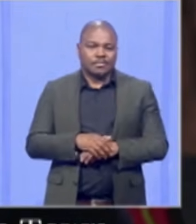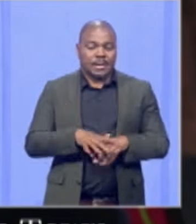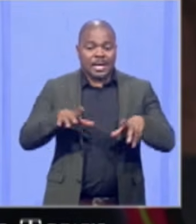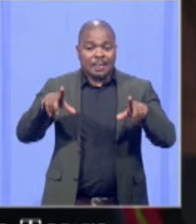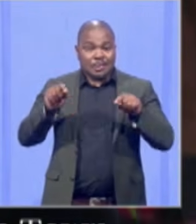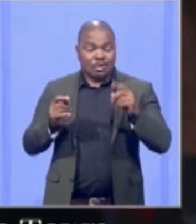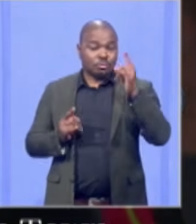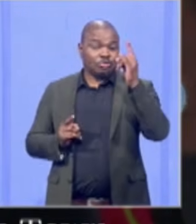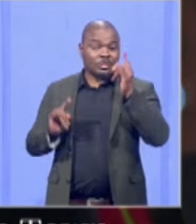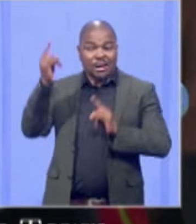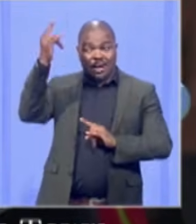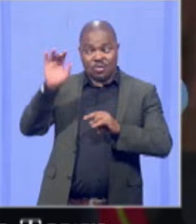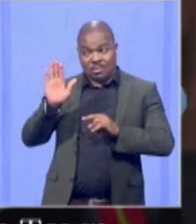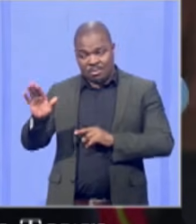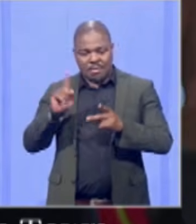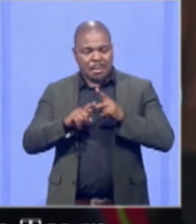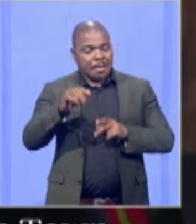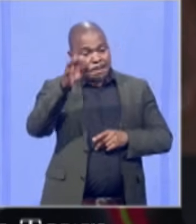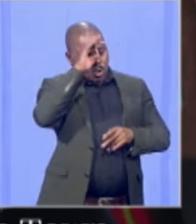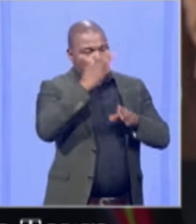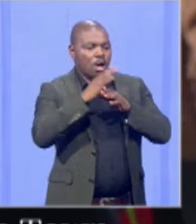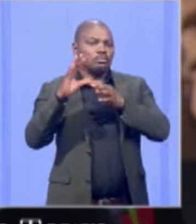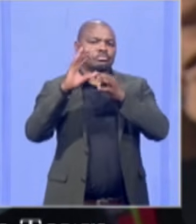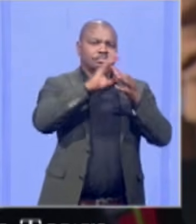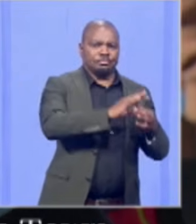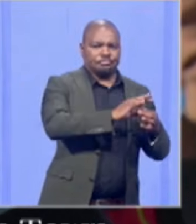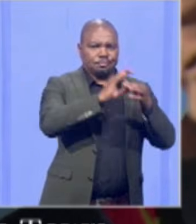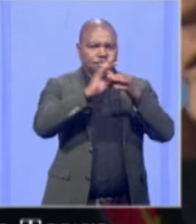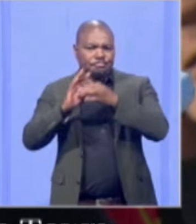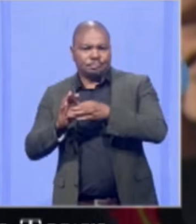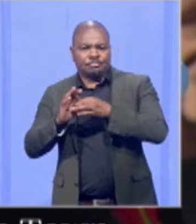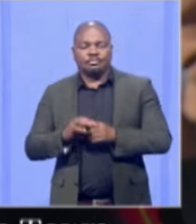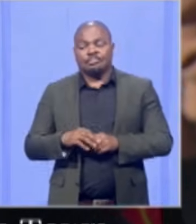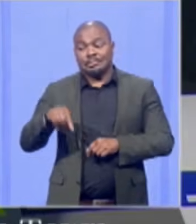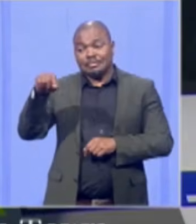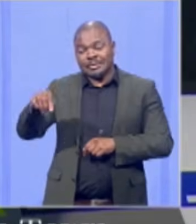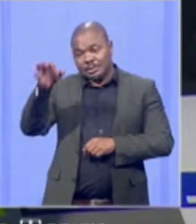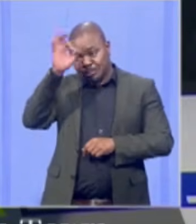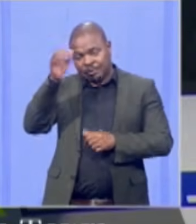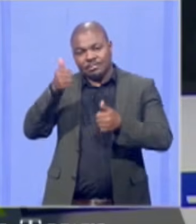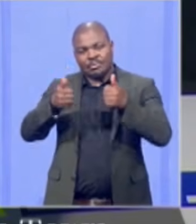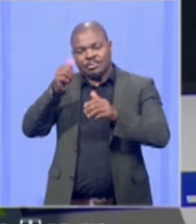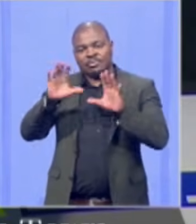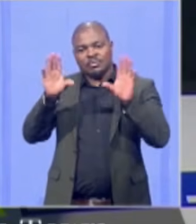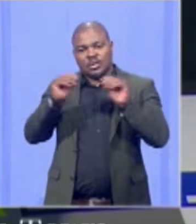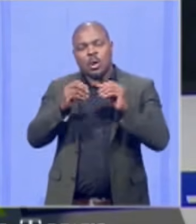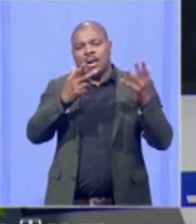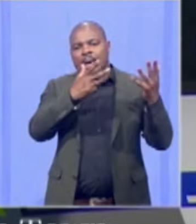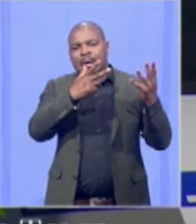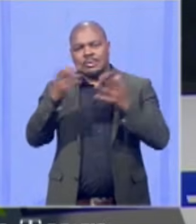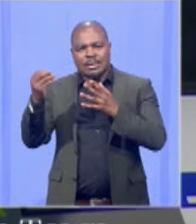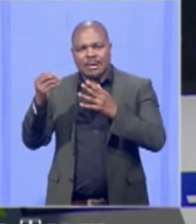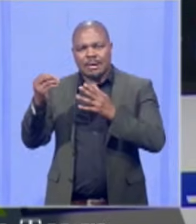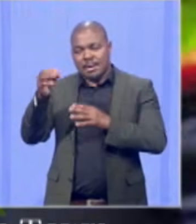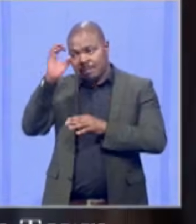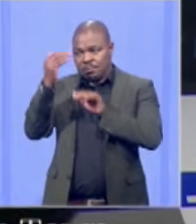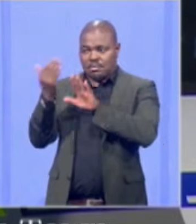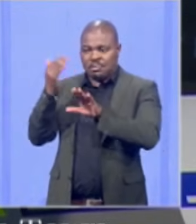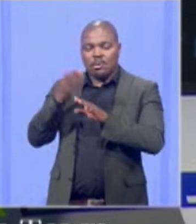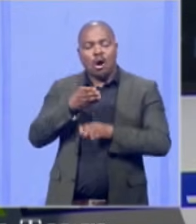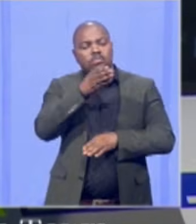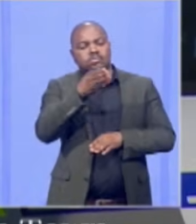Town e dirisana mmogo le mapodisi. Batlhankela ba sepodisi sa toropo ba feta 800 ba tla romelwa go ralala